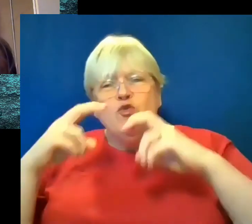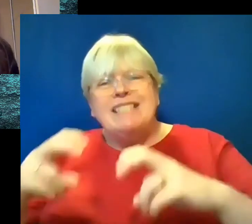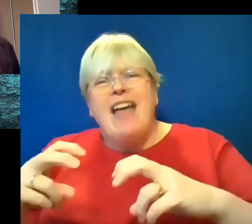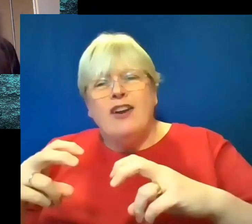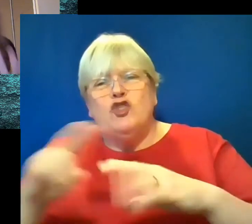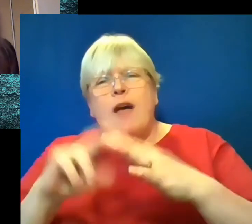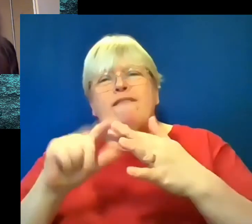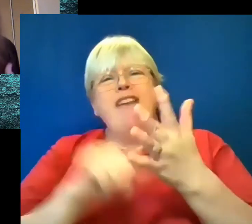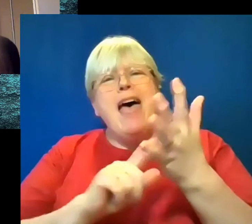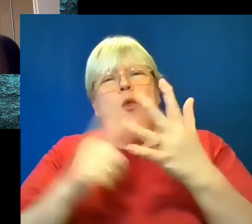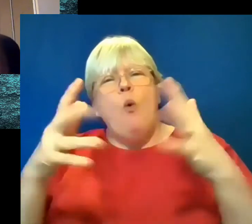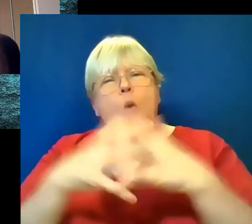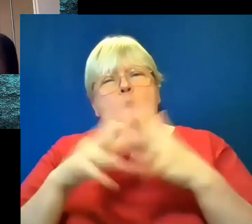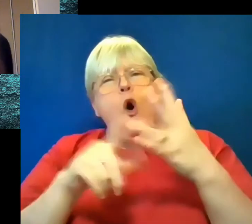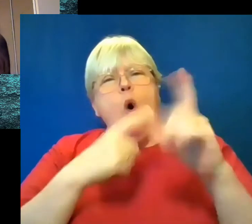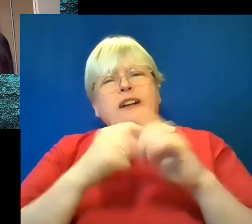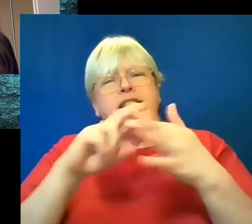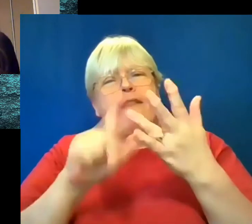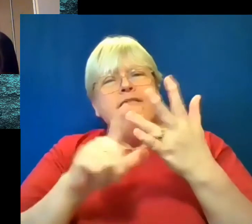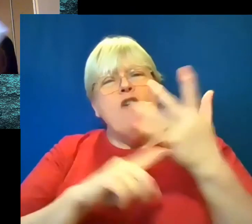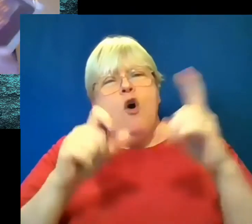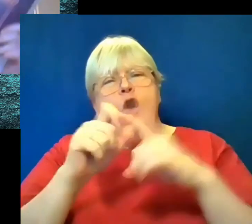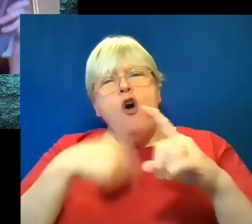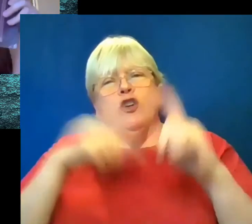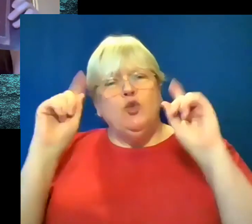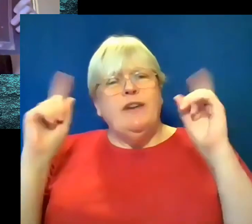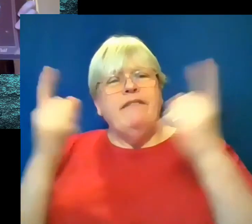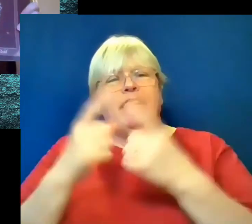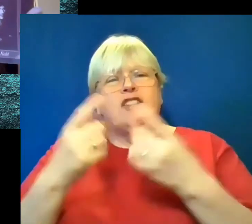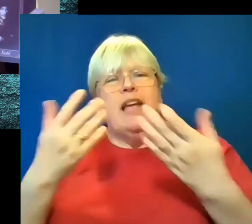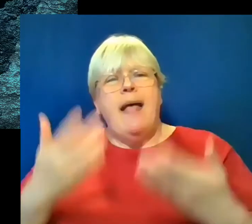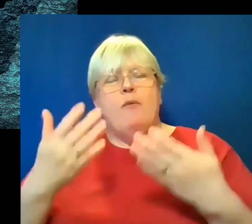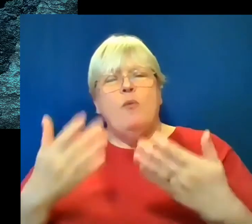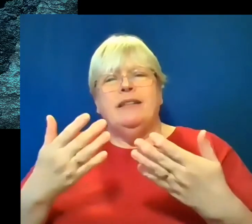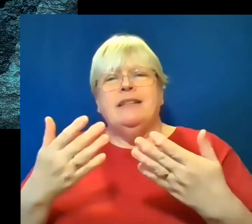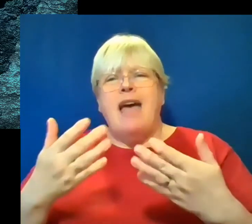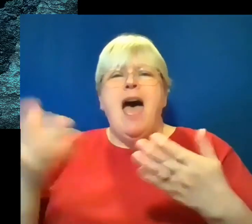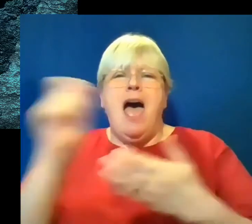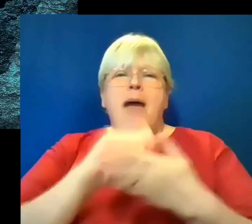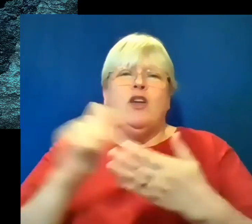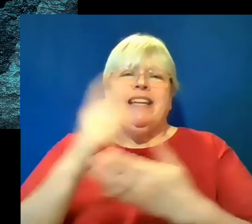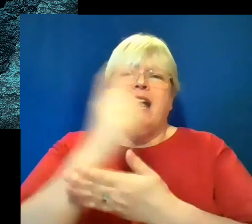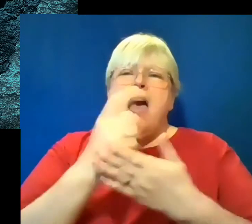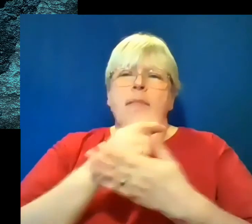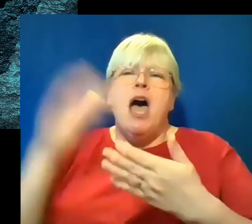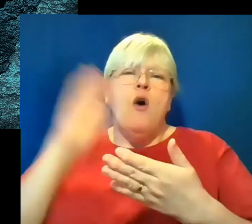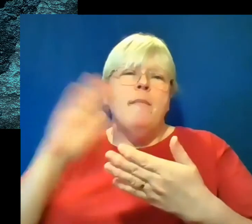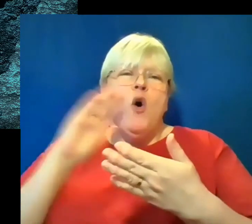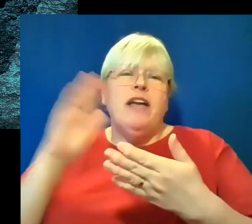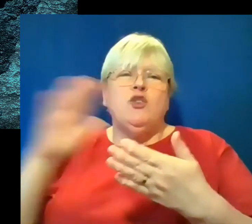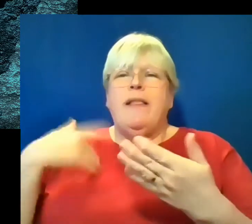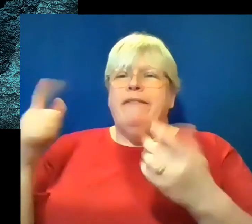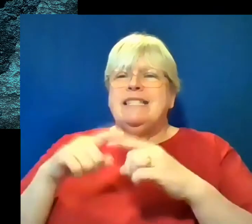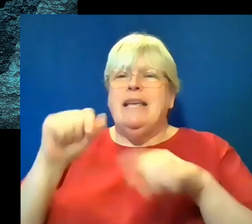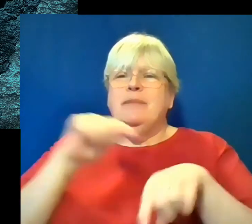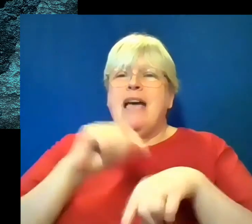University. And so currently I'm actually writing a book about John Donne, the Renaissance poet who lived at the same time as Shakespeare and